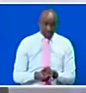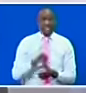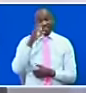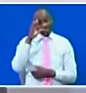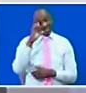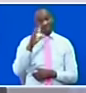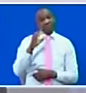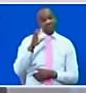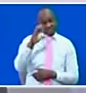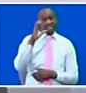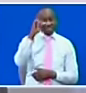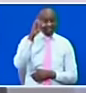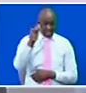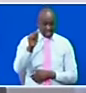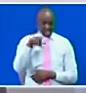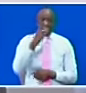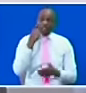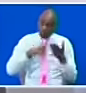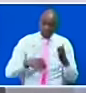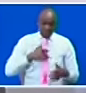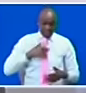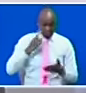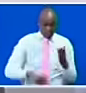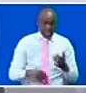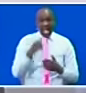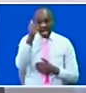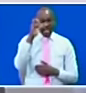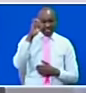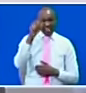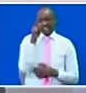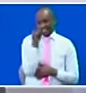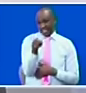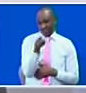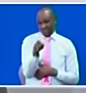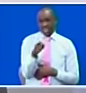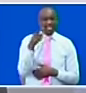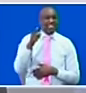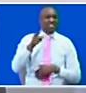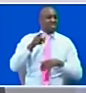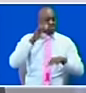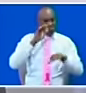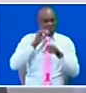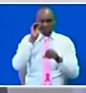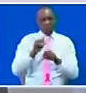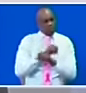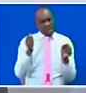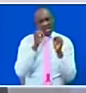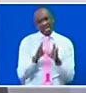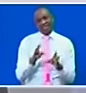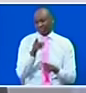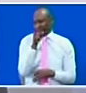The CDA, that is the Consumer Downtown Association, feels the act is not properly in place and may need